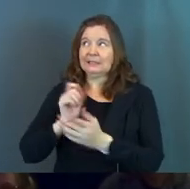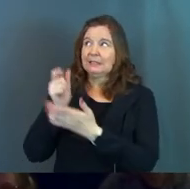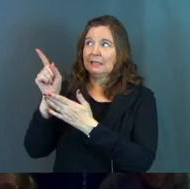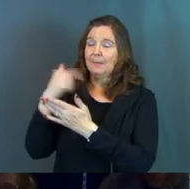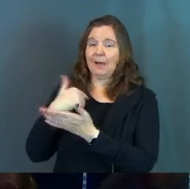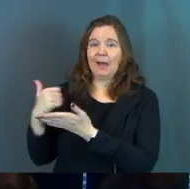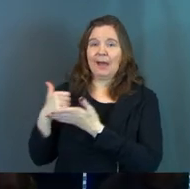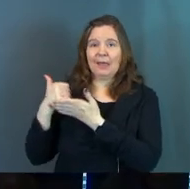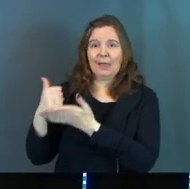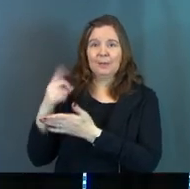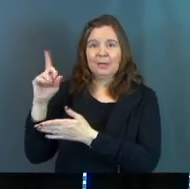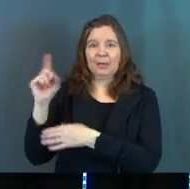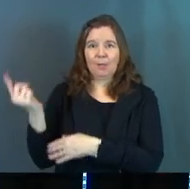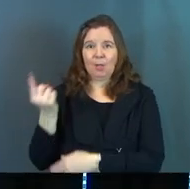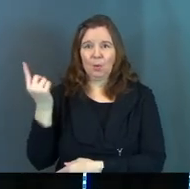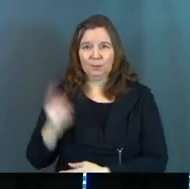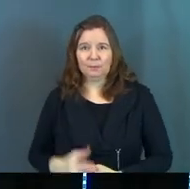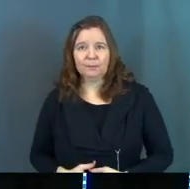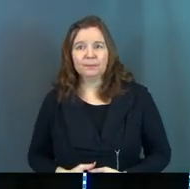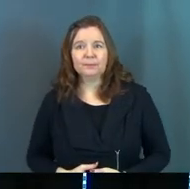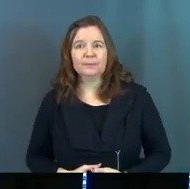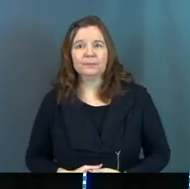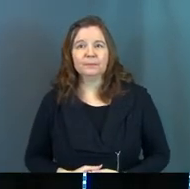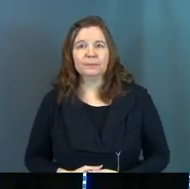help and him alone."